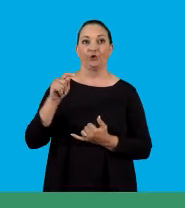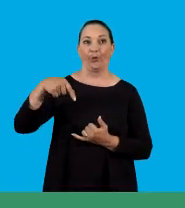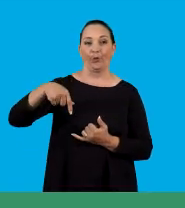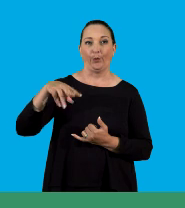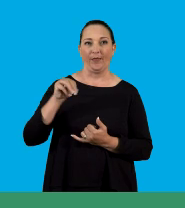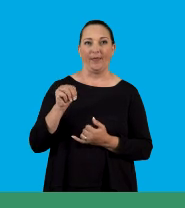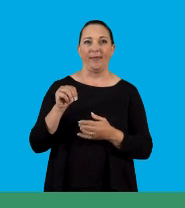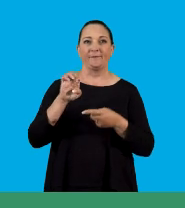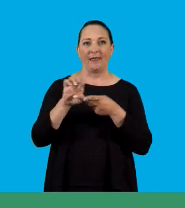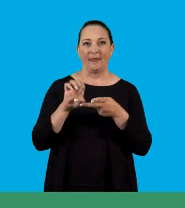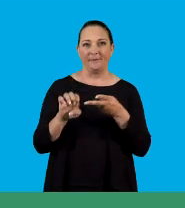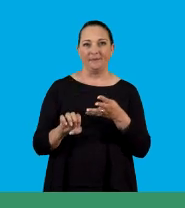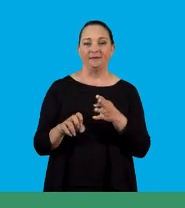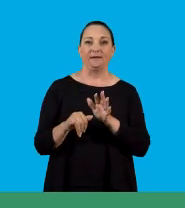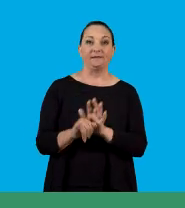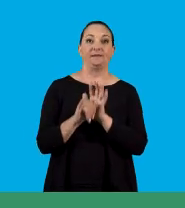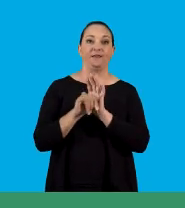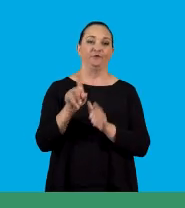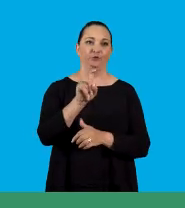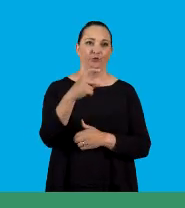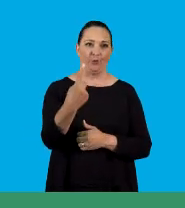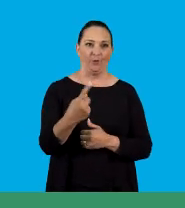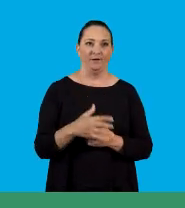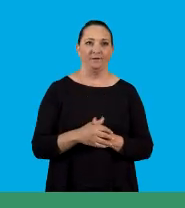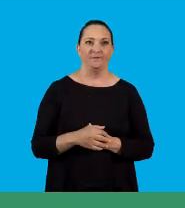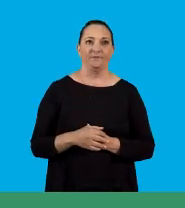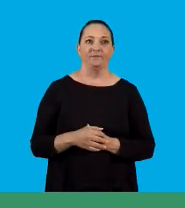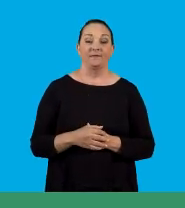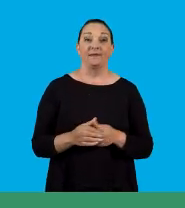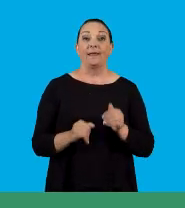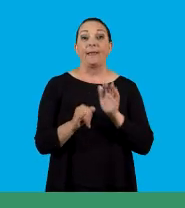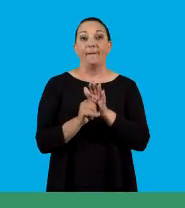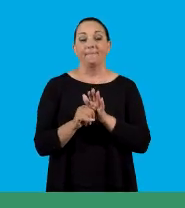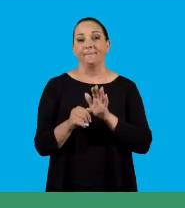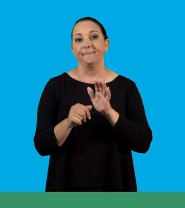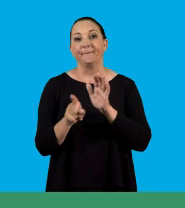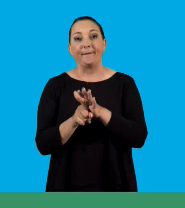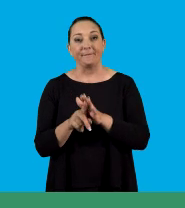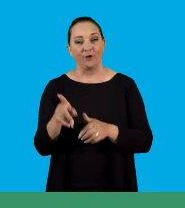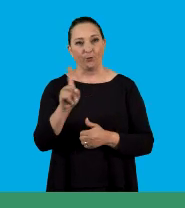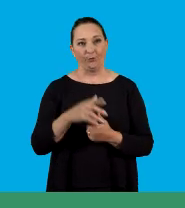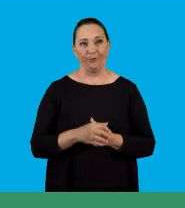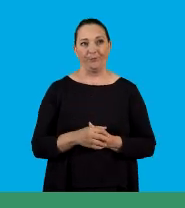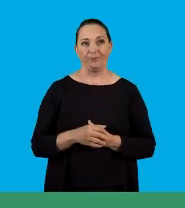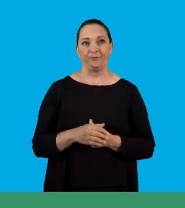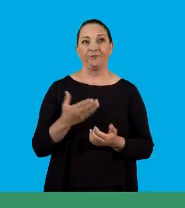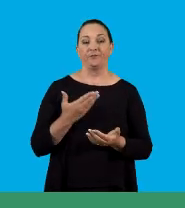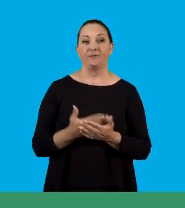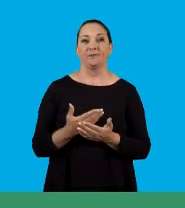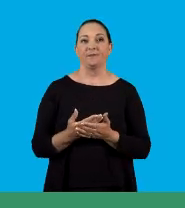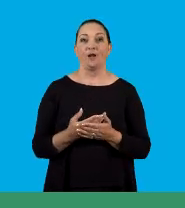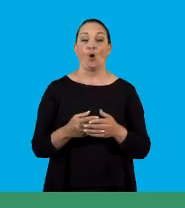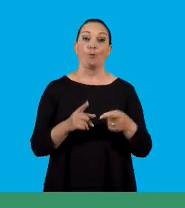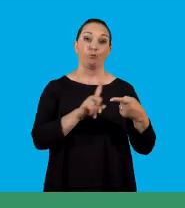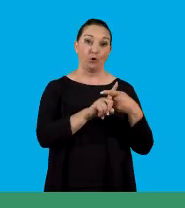of the TQM elements identified in question 1. Now, this is how you evaluate the impact. You can provide